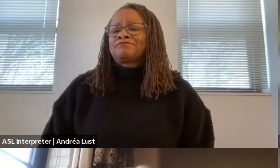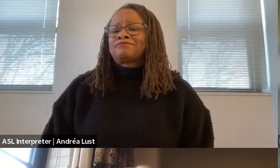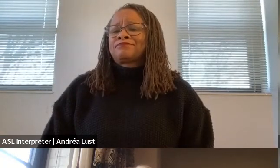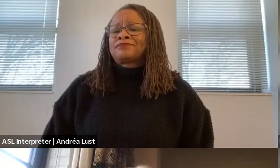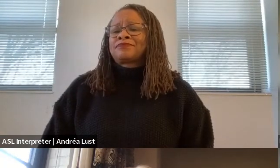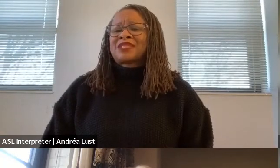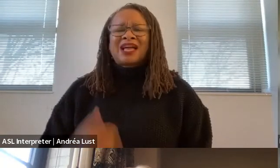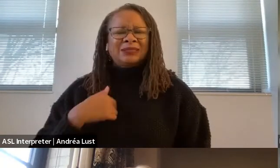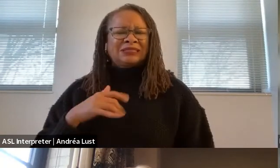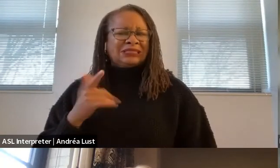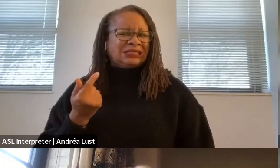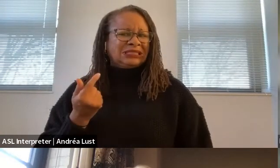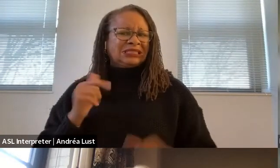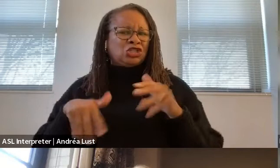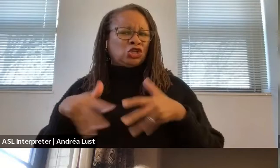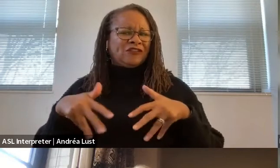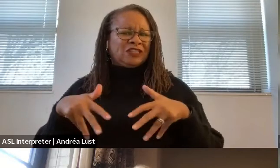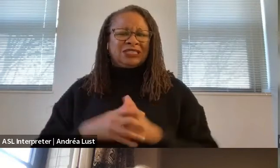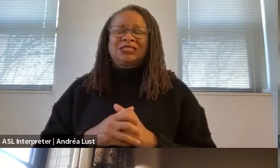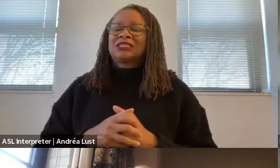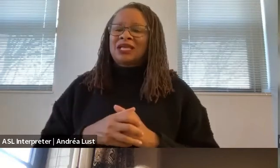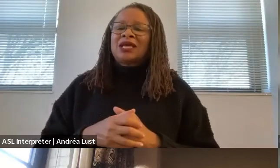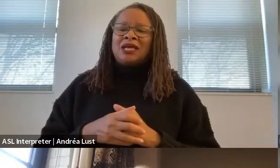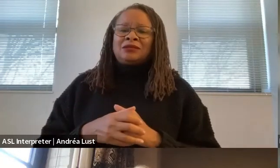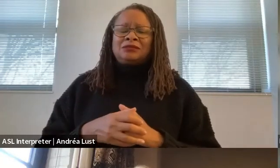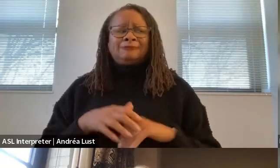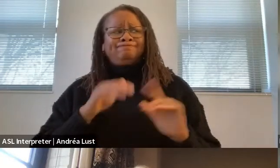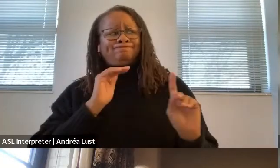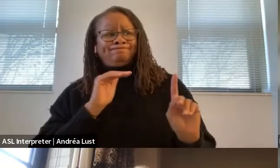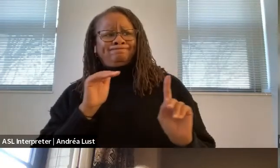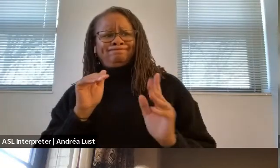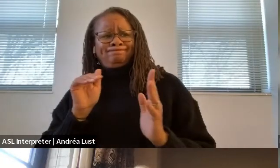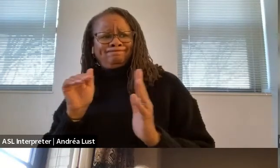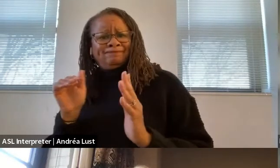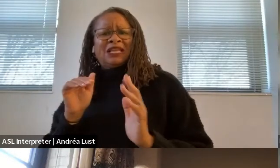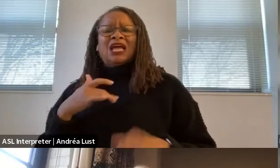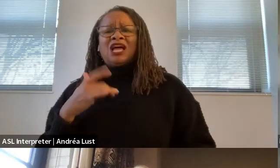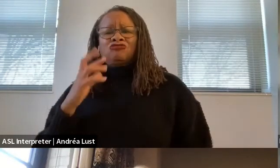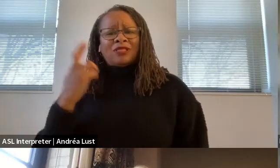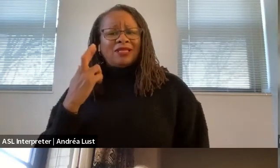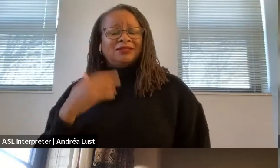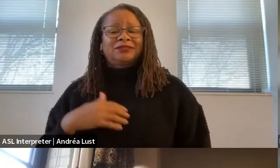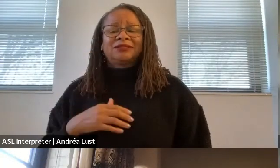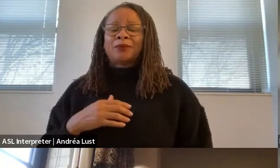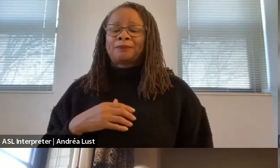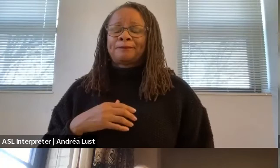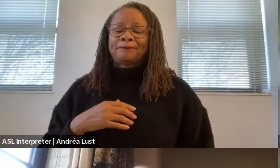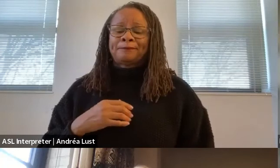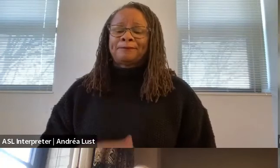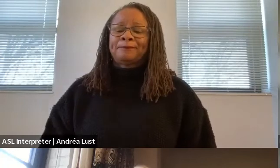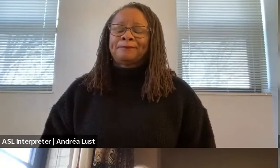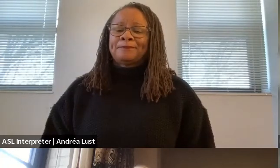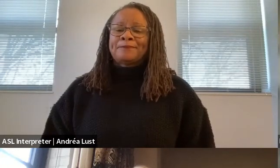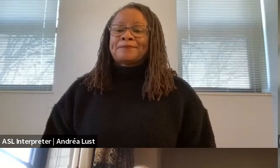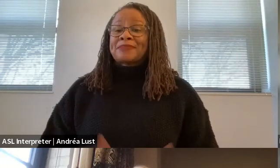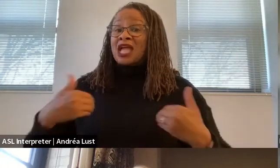get nervous at that stage, because I was like, I just realized that the way young